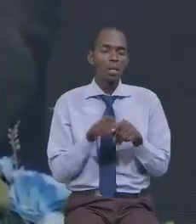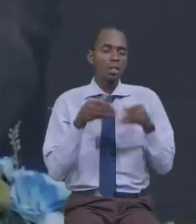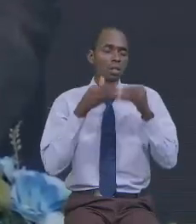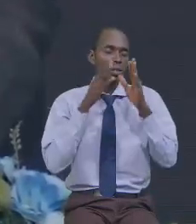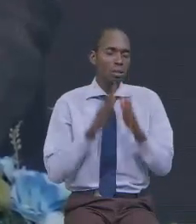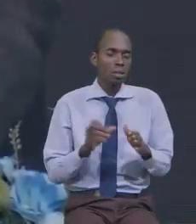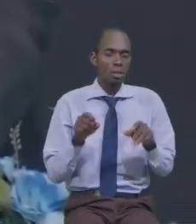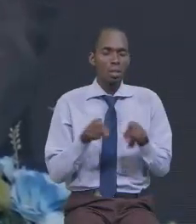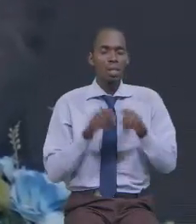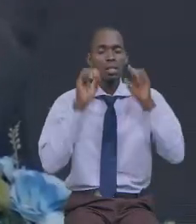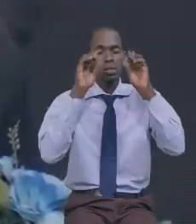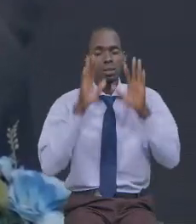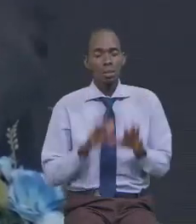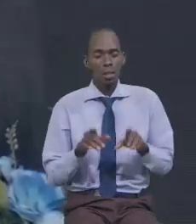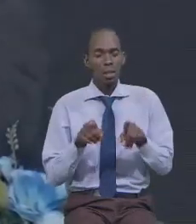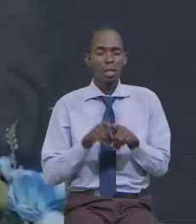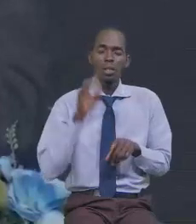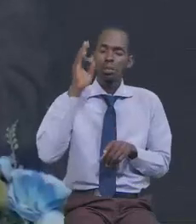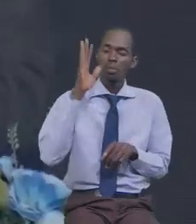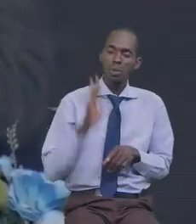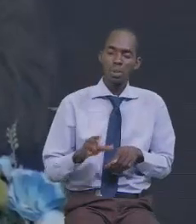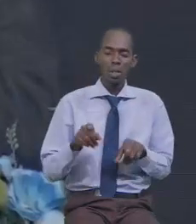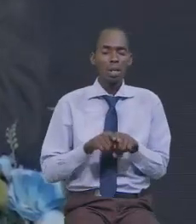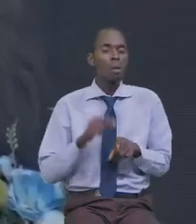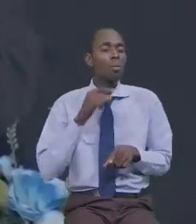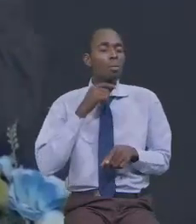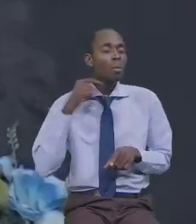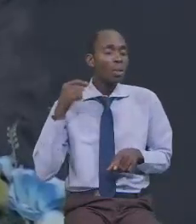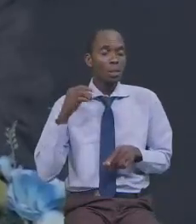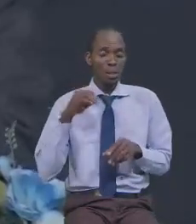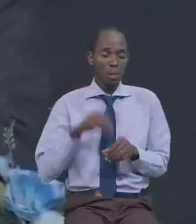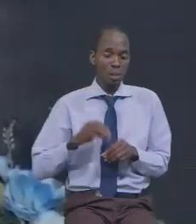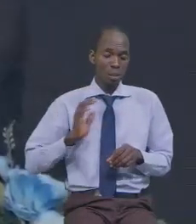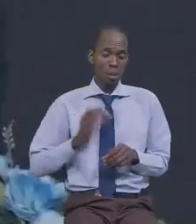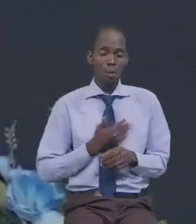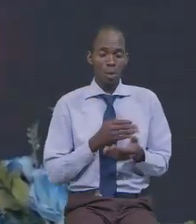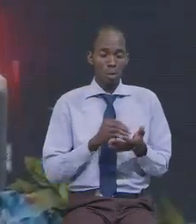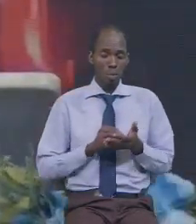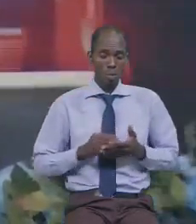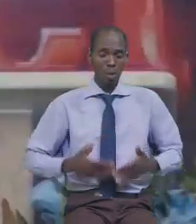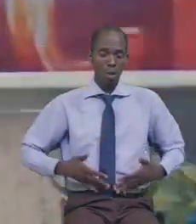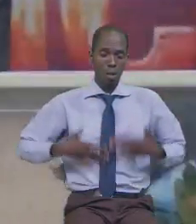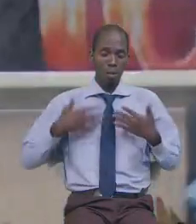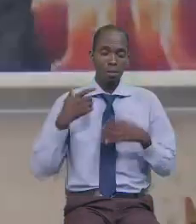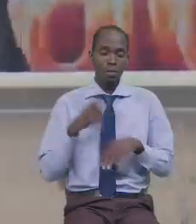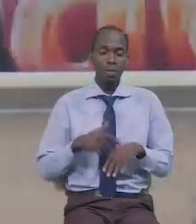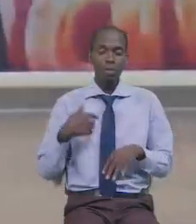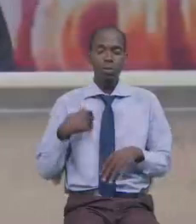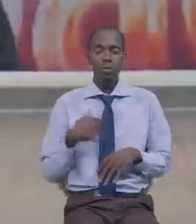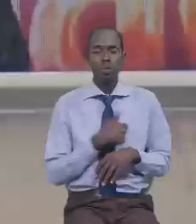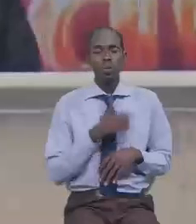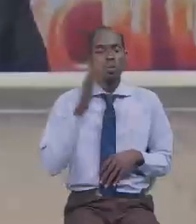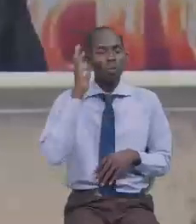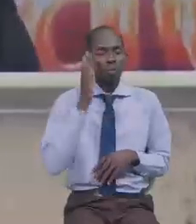teachers, as preachers, as pastors, in our lifetime, we will see all